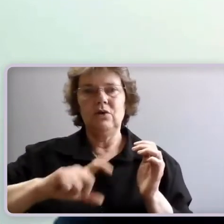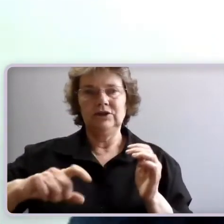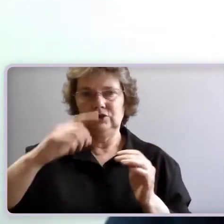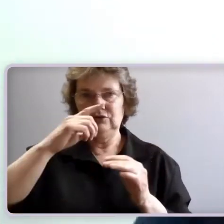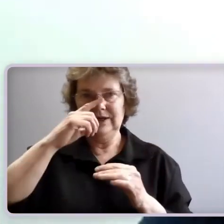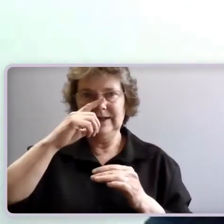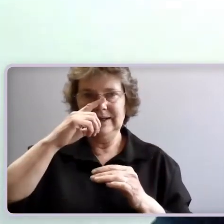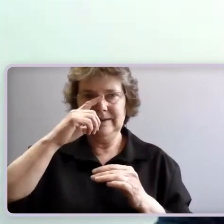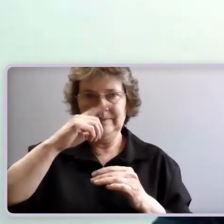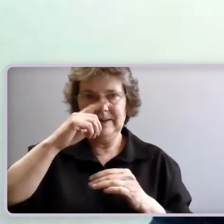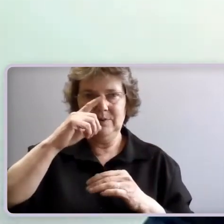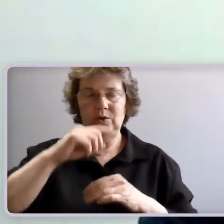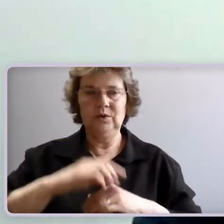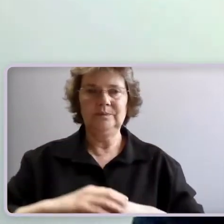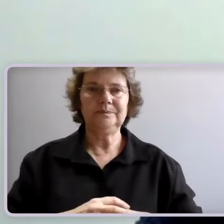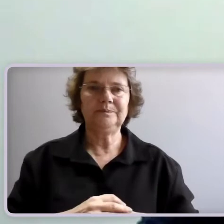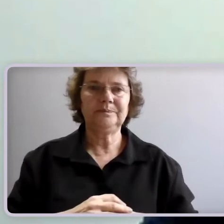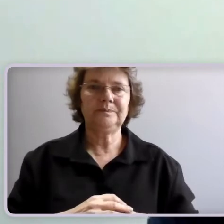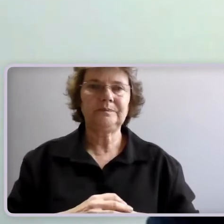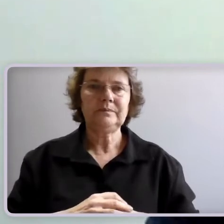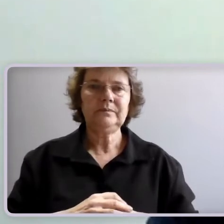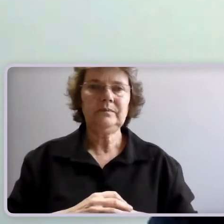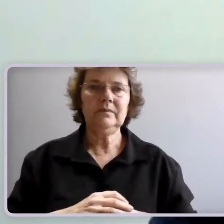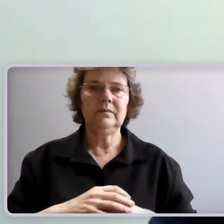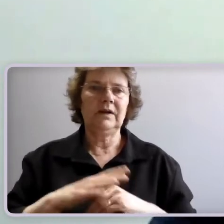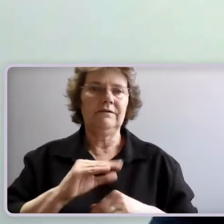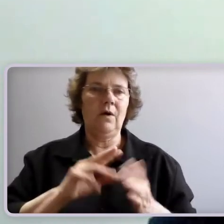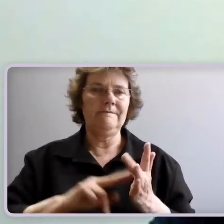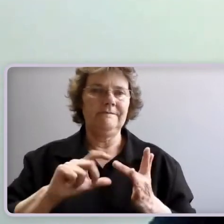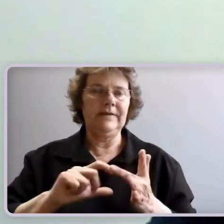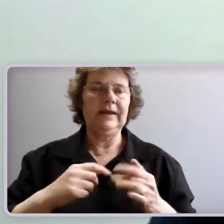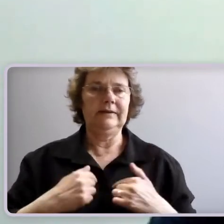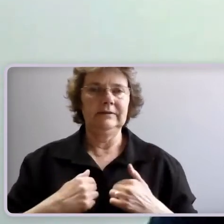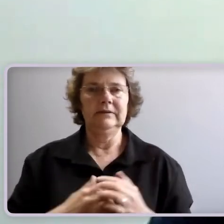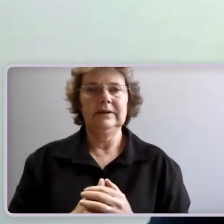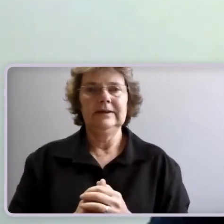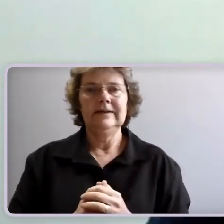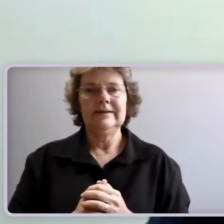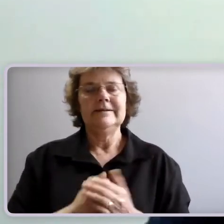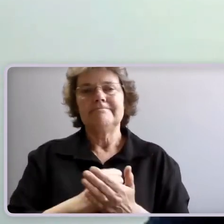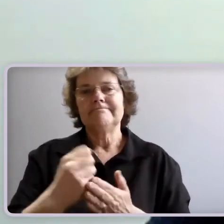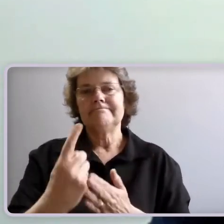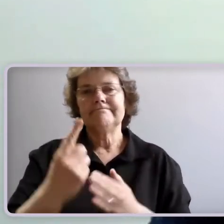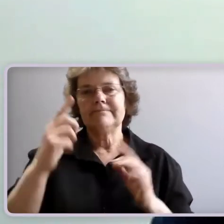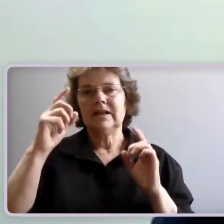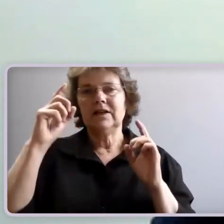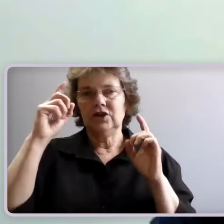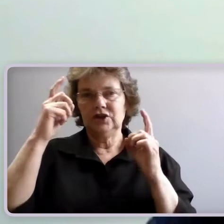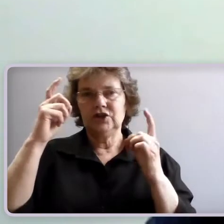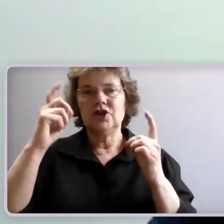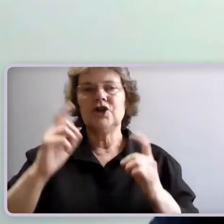Victoria. So the biggest concern, I guess, is the general practice of people